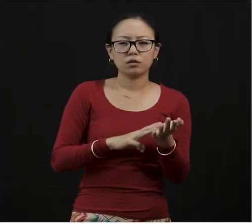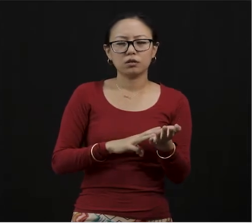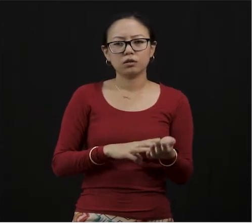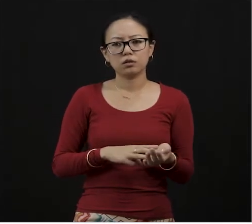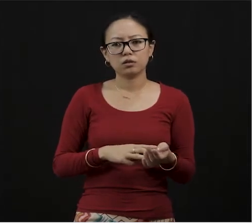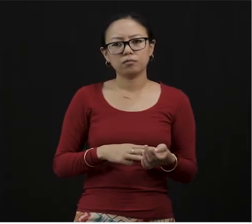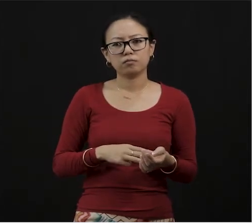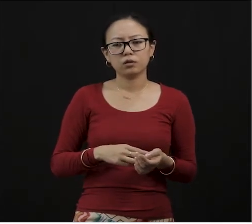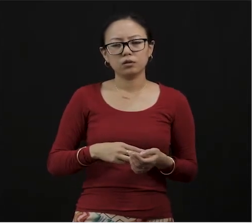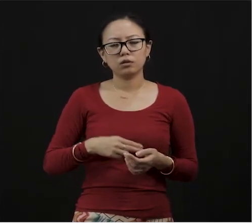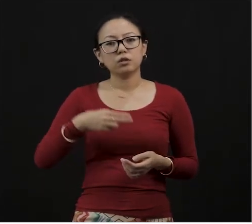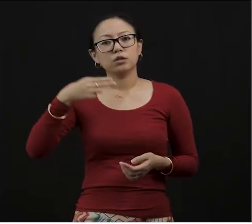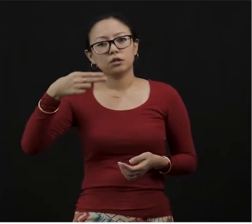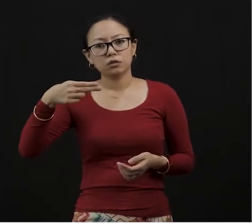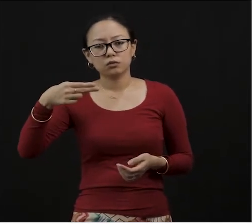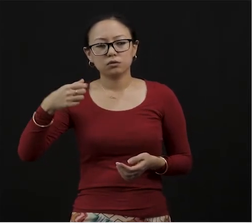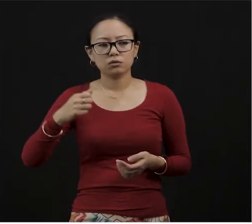Now we have kilometer.